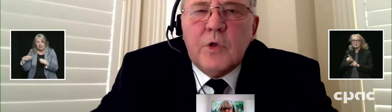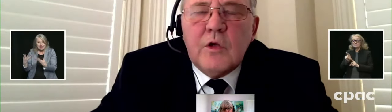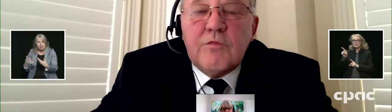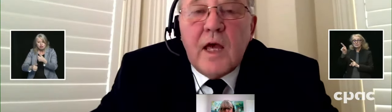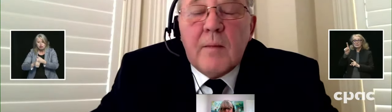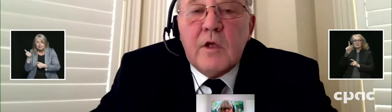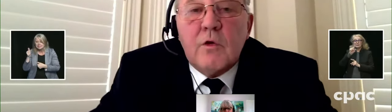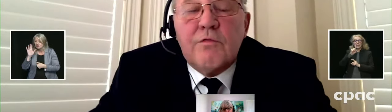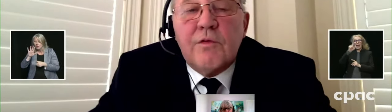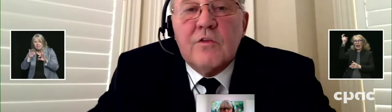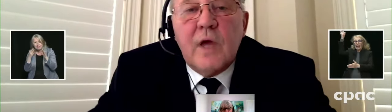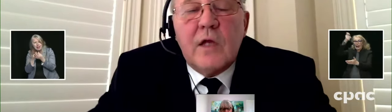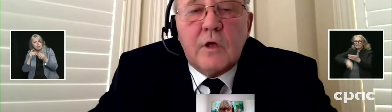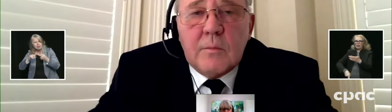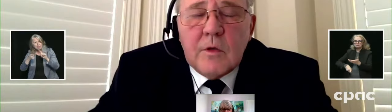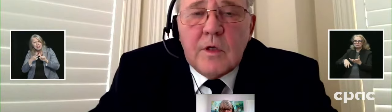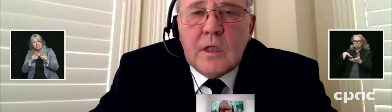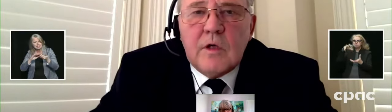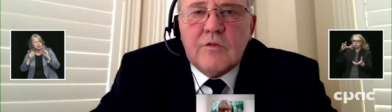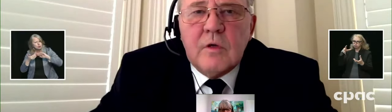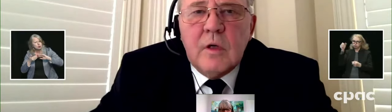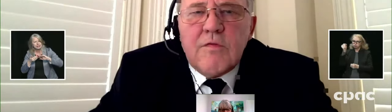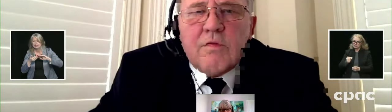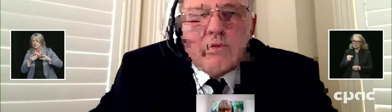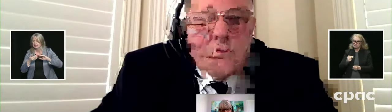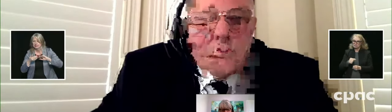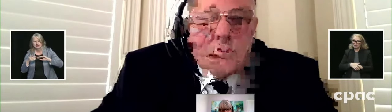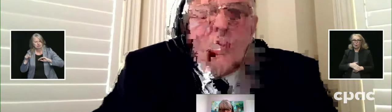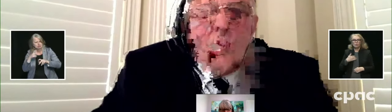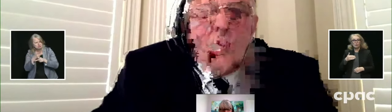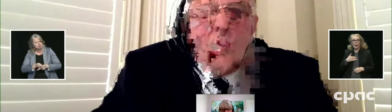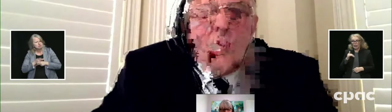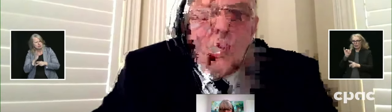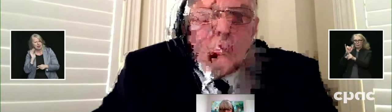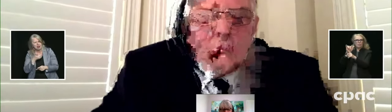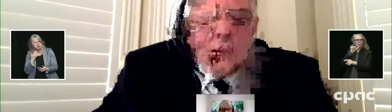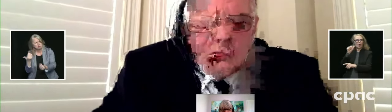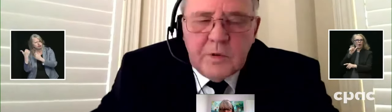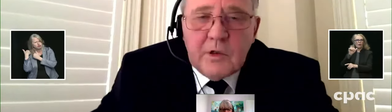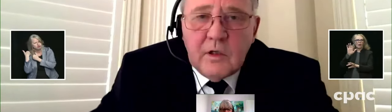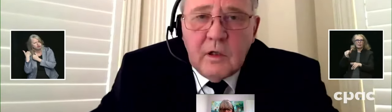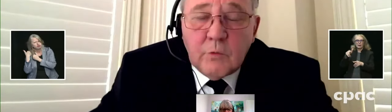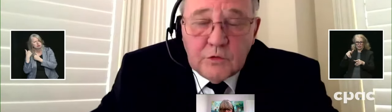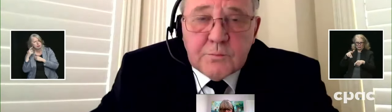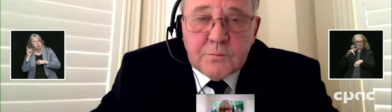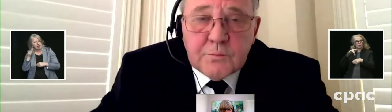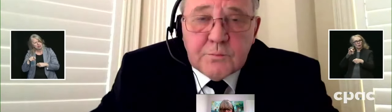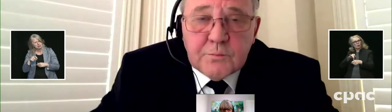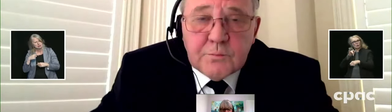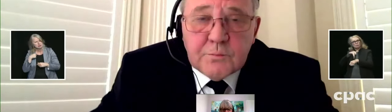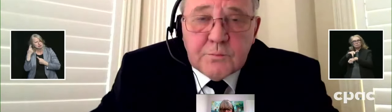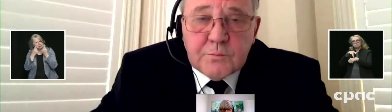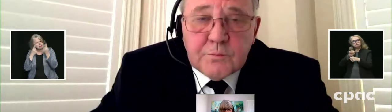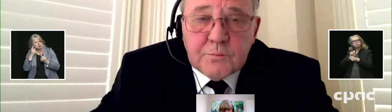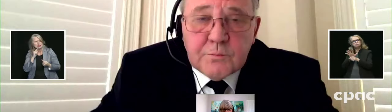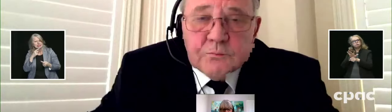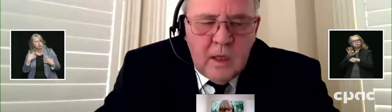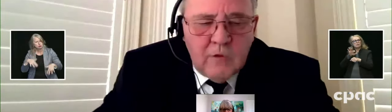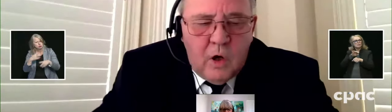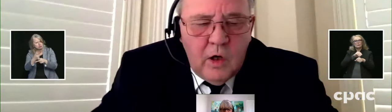your friends, and your community at risk are things that I think all responsible Canadians should take very